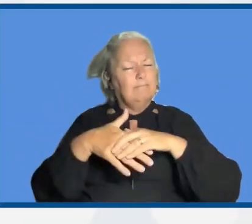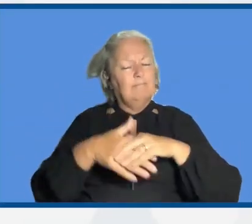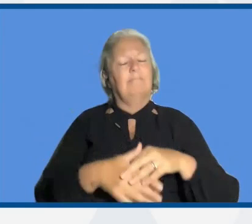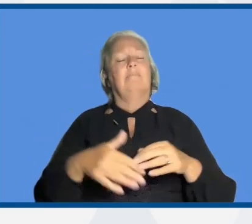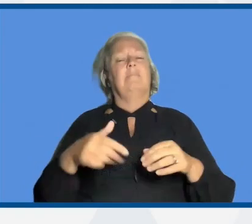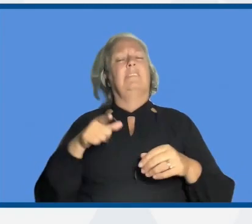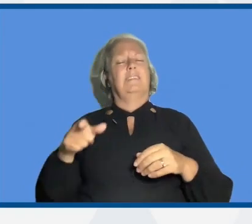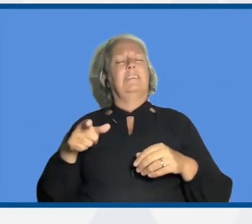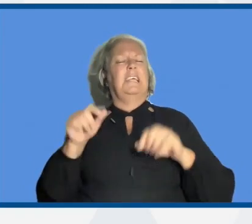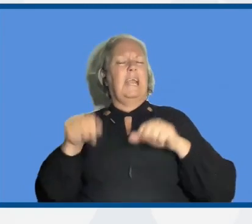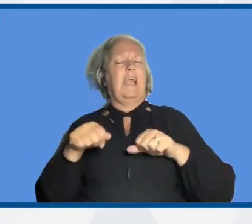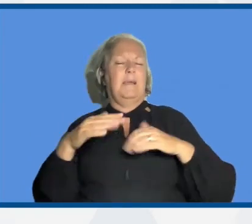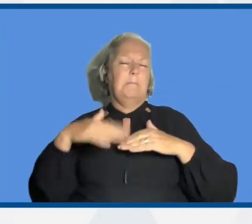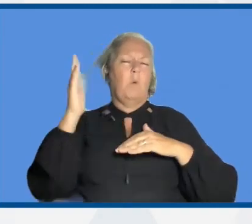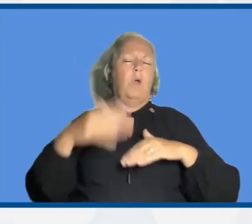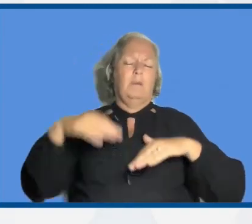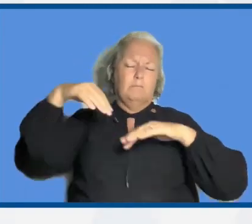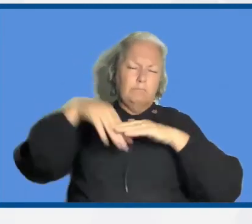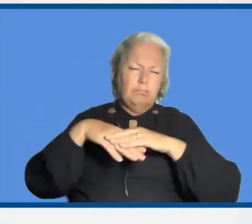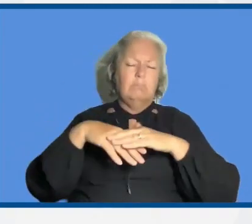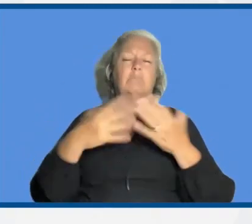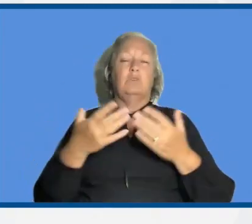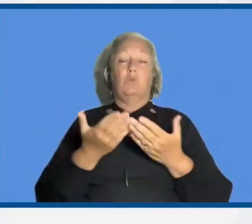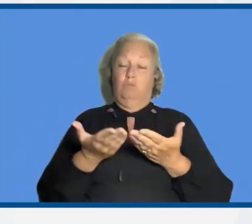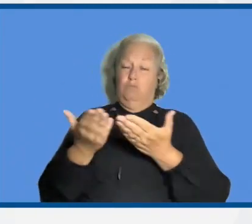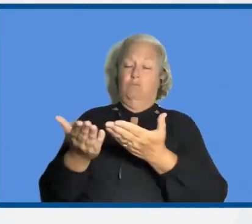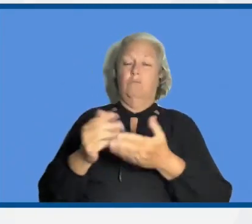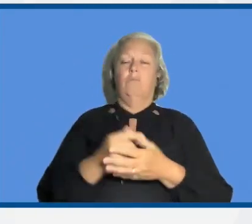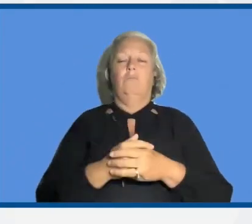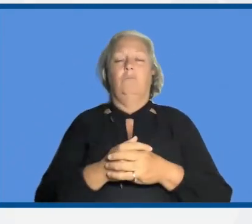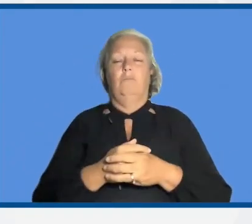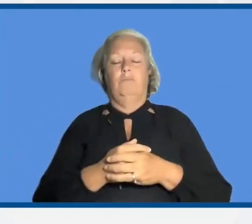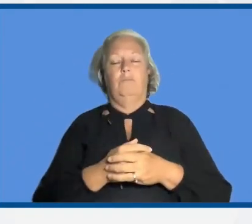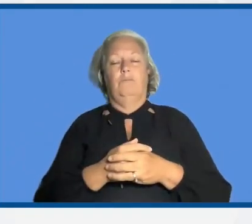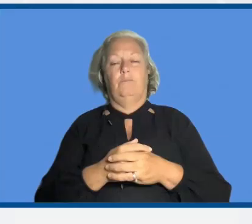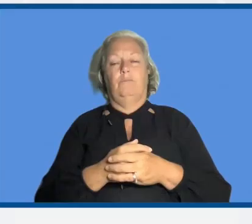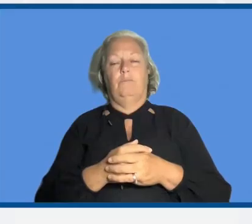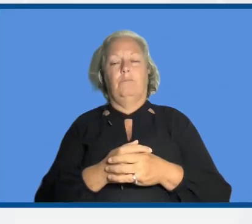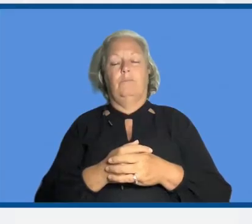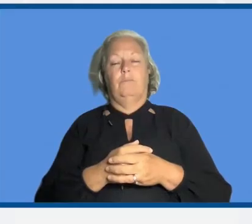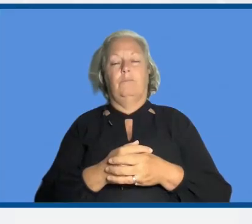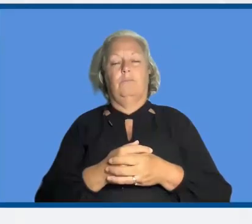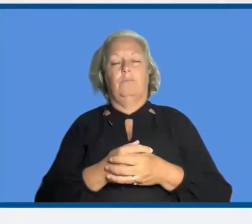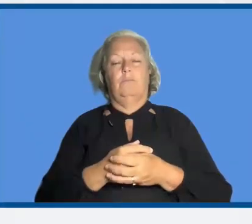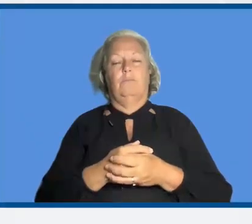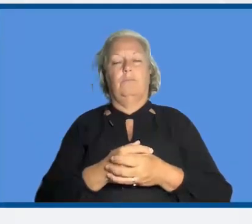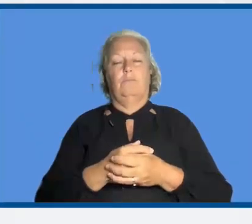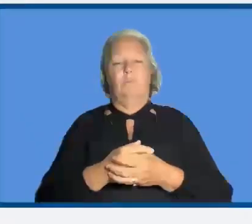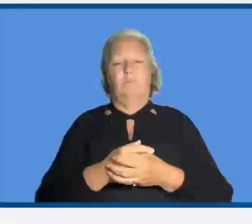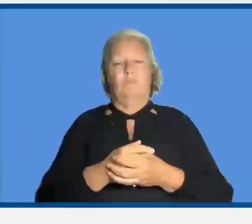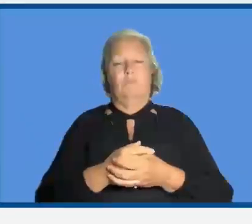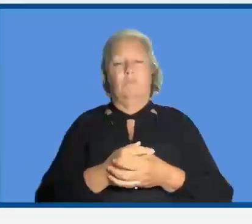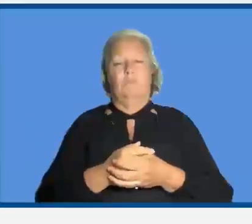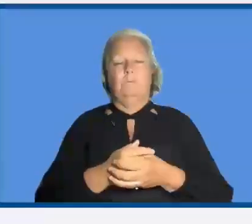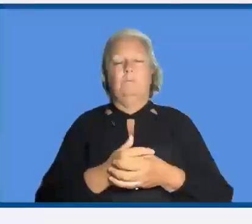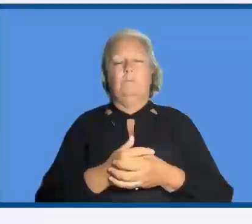understanding there. So Lorena, please go ahead. Muchas gracias. Muy buenos días a todos. Primero, es un